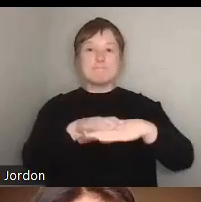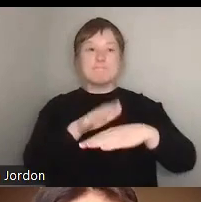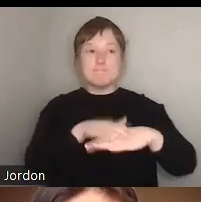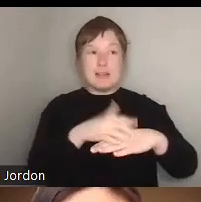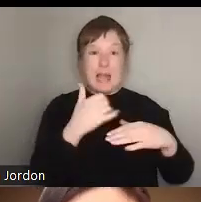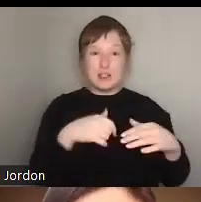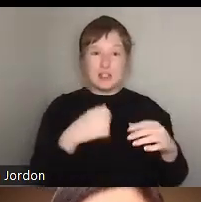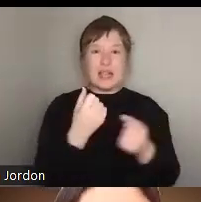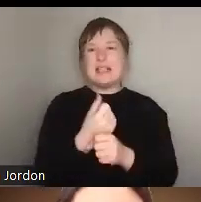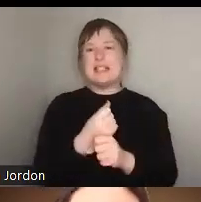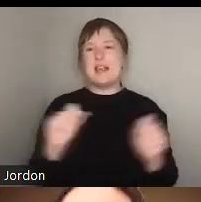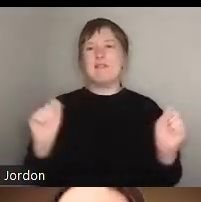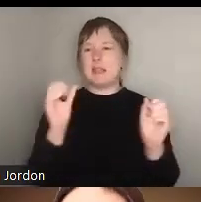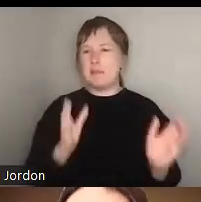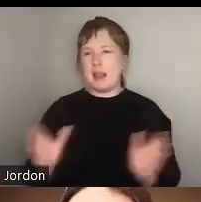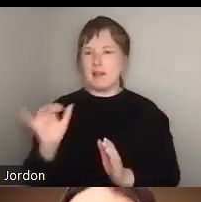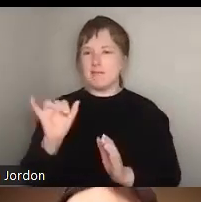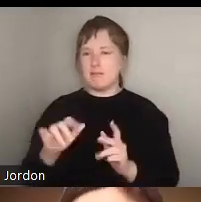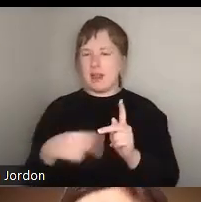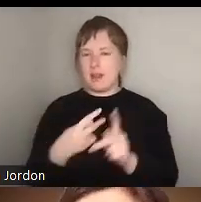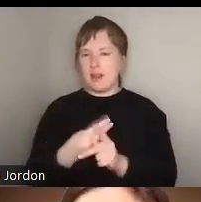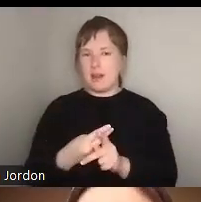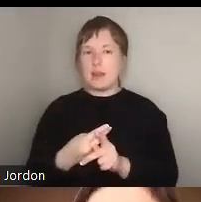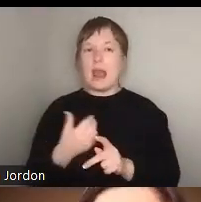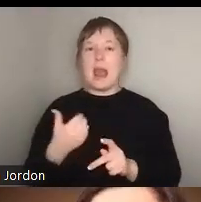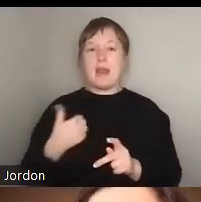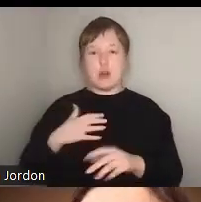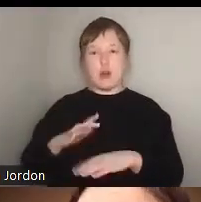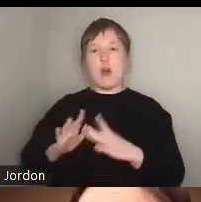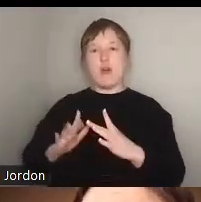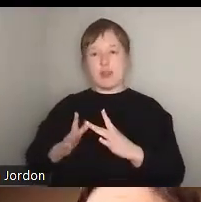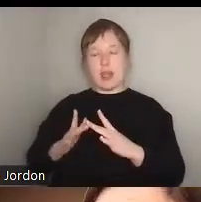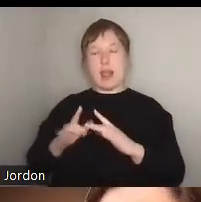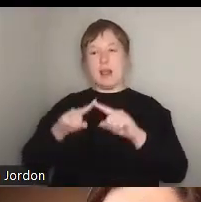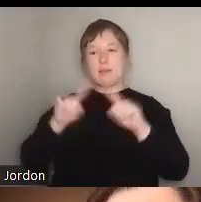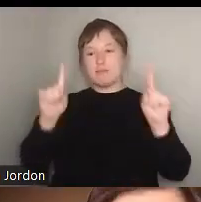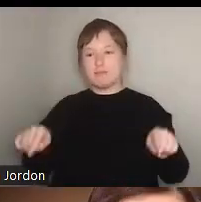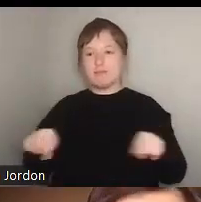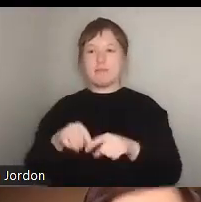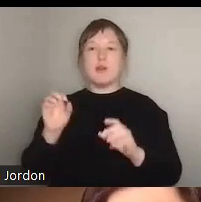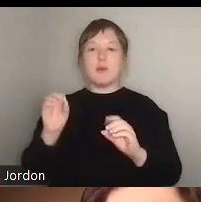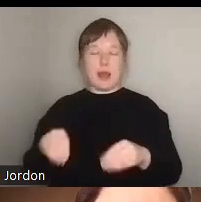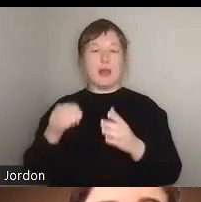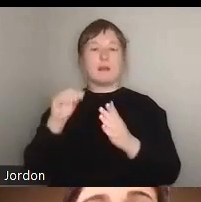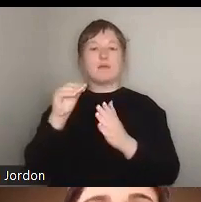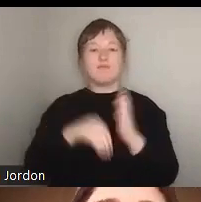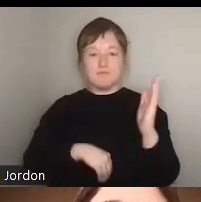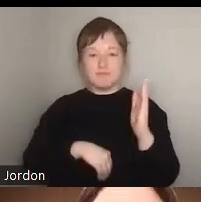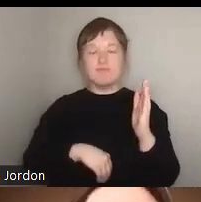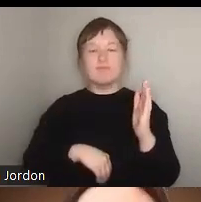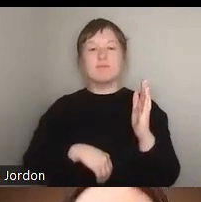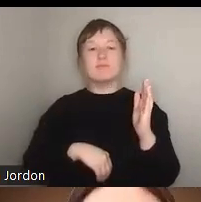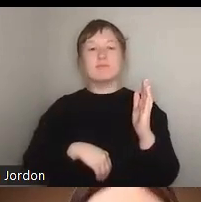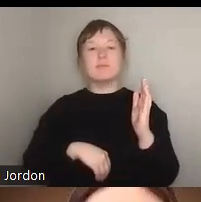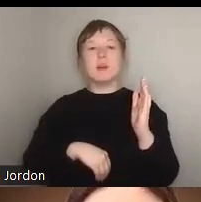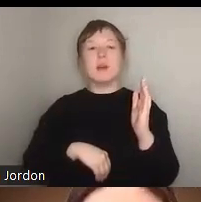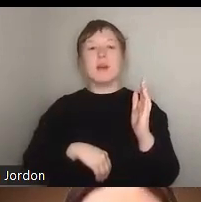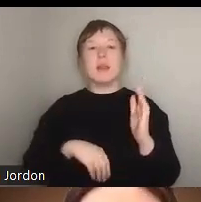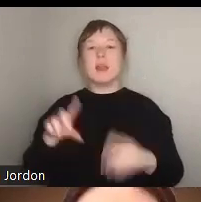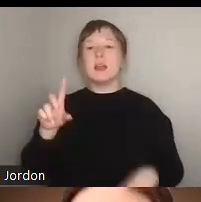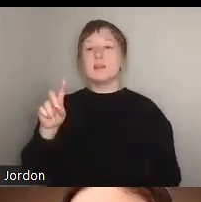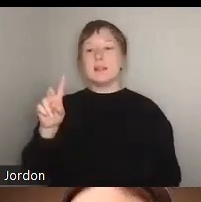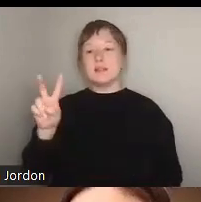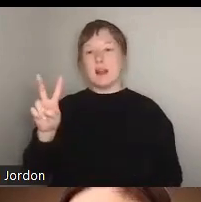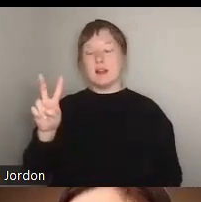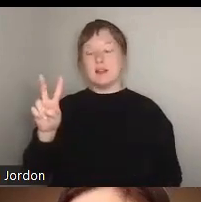plan. So this is something that there are templates online. They have plain language versions of templates as well. Domestic violence shelters,